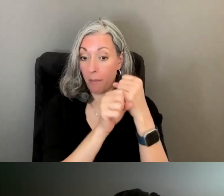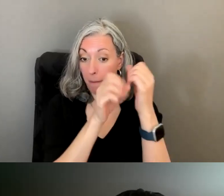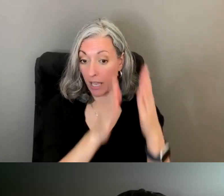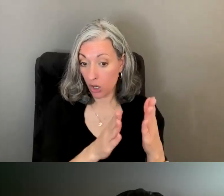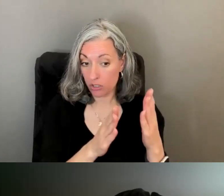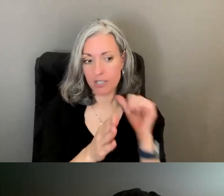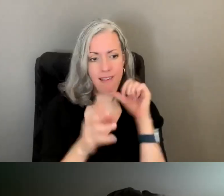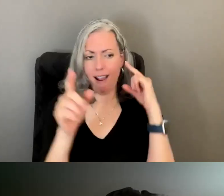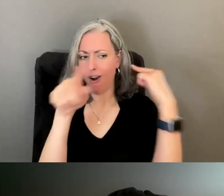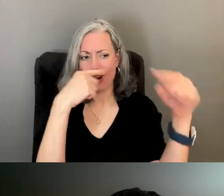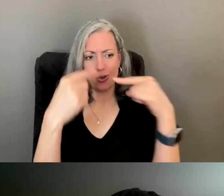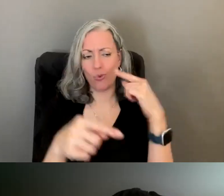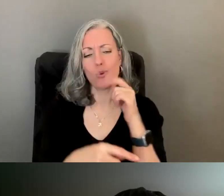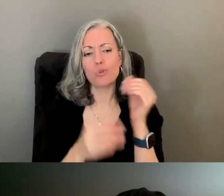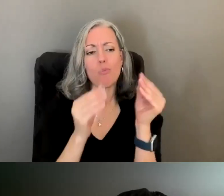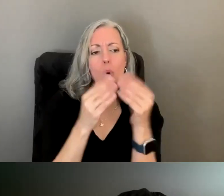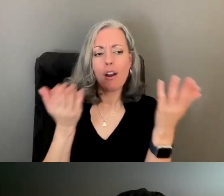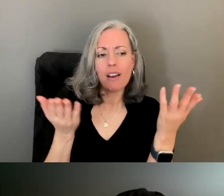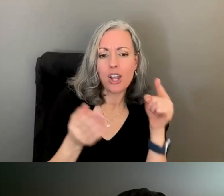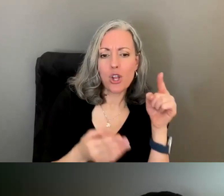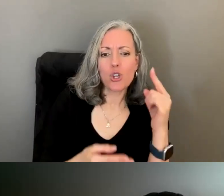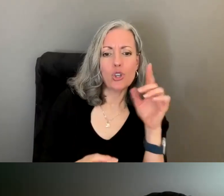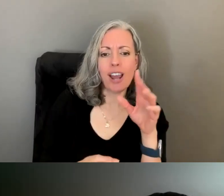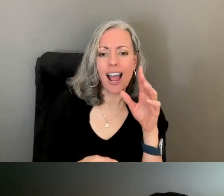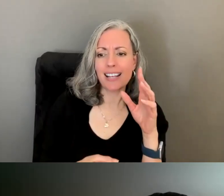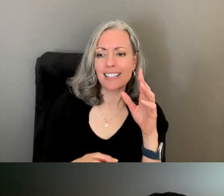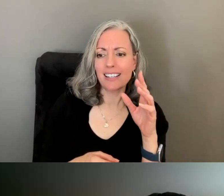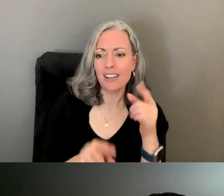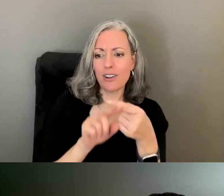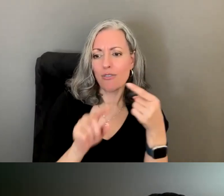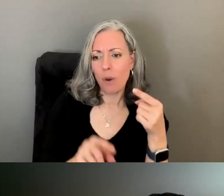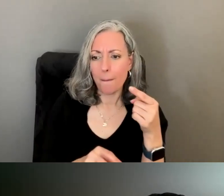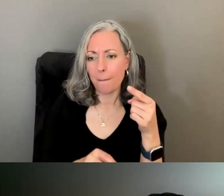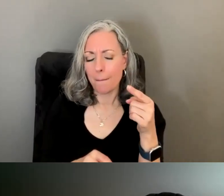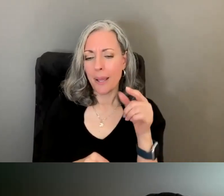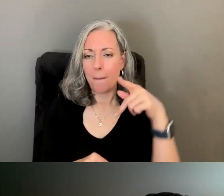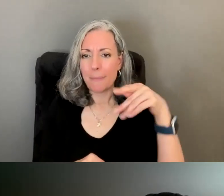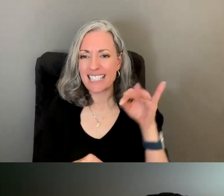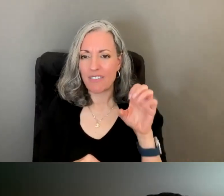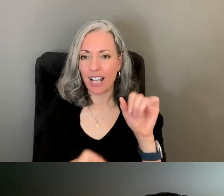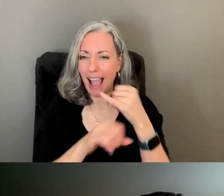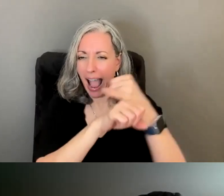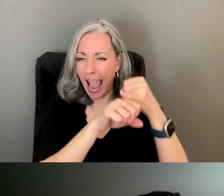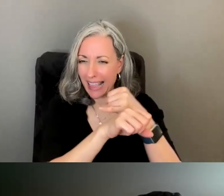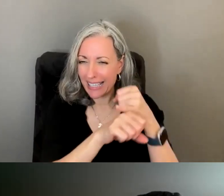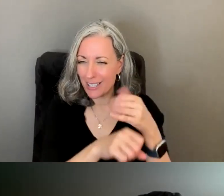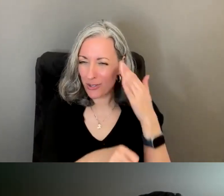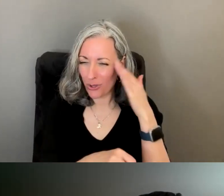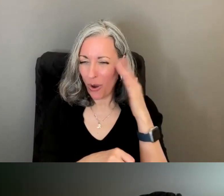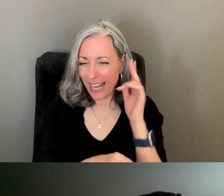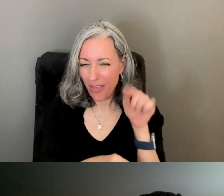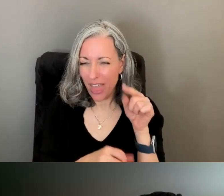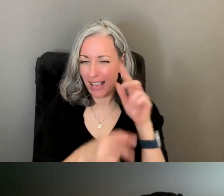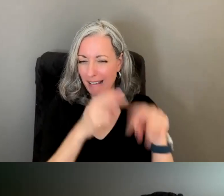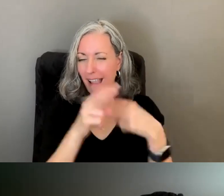more, like for me, like you're not Asian enough. And I'm like, I'm a Pacific Islander. So I'm here, so those kinds of